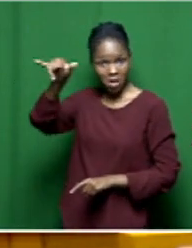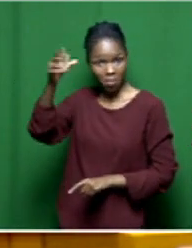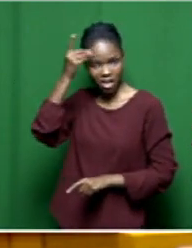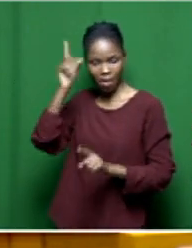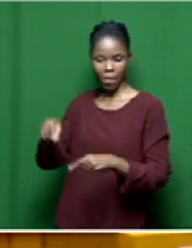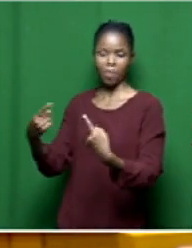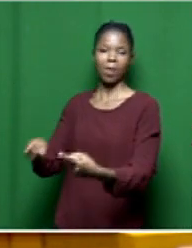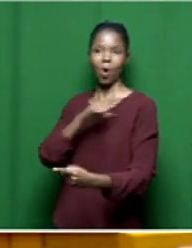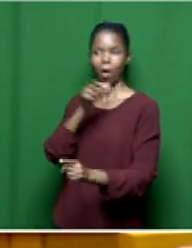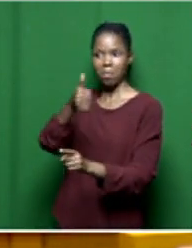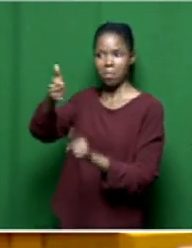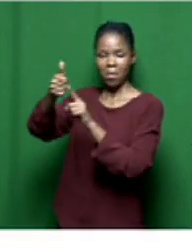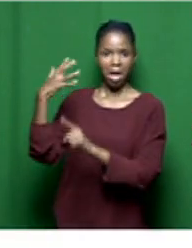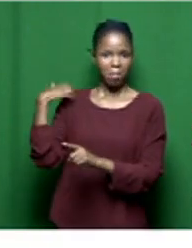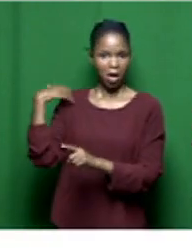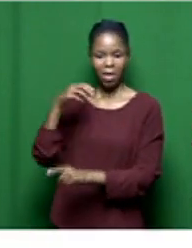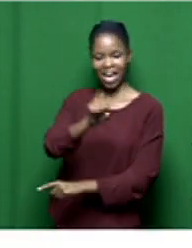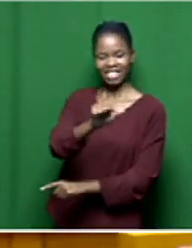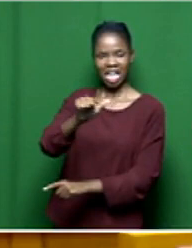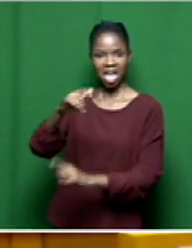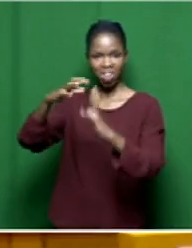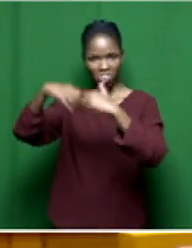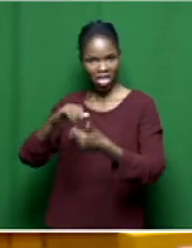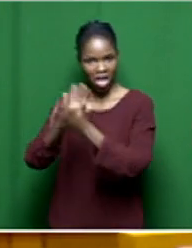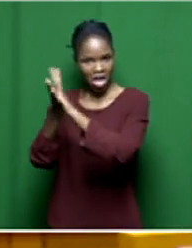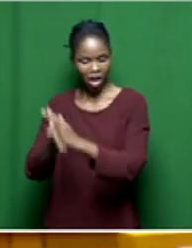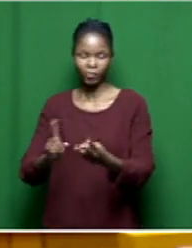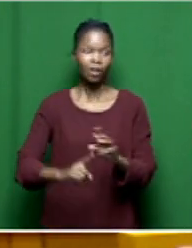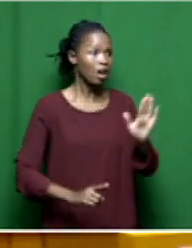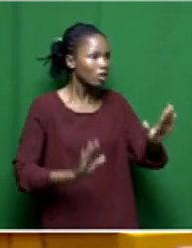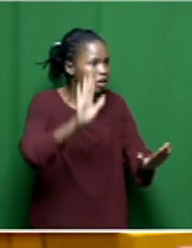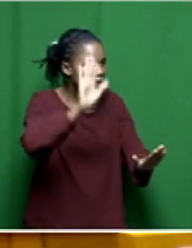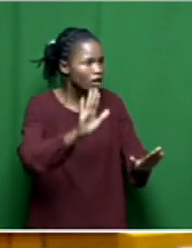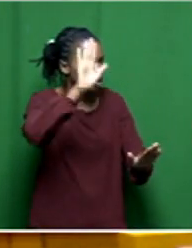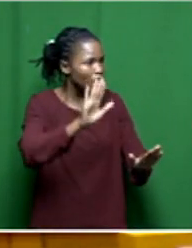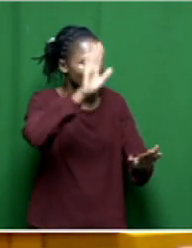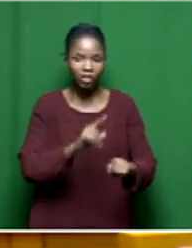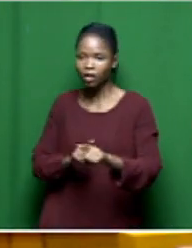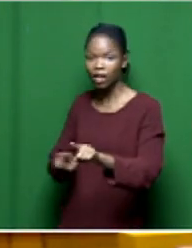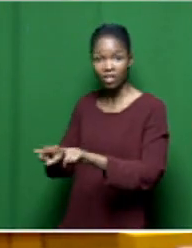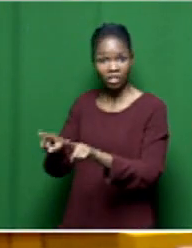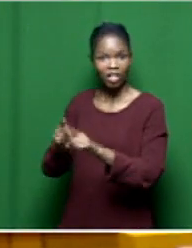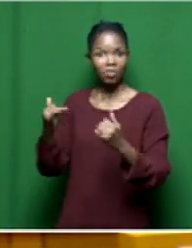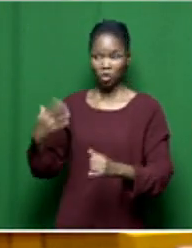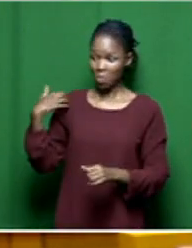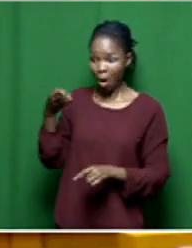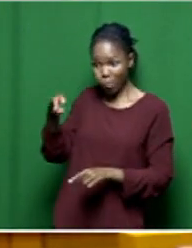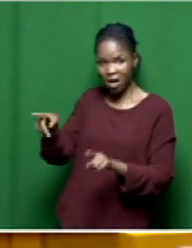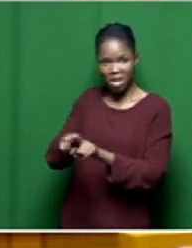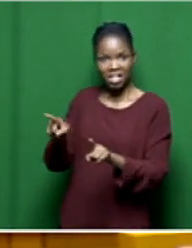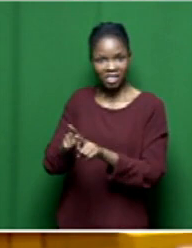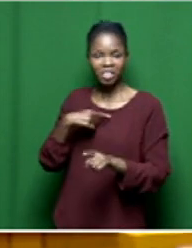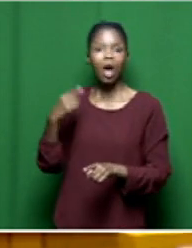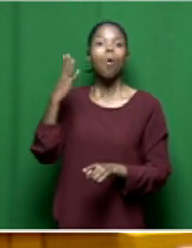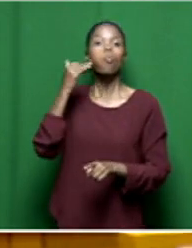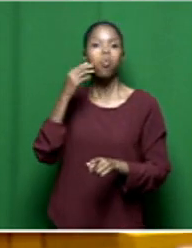who is making sure that SAA is dysfunctional. Point of order. Today, we sit here with a minister working for white